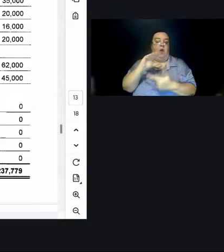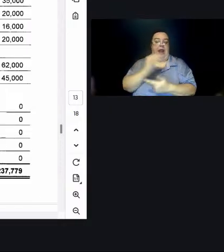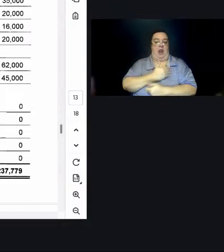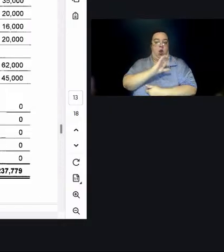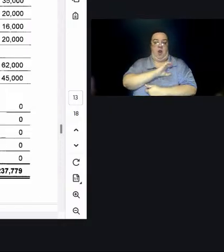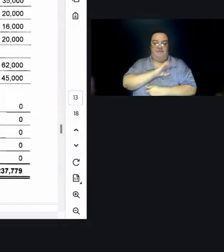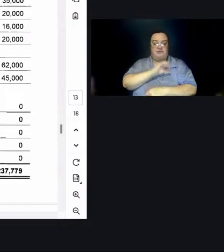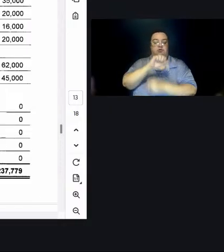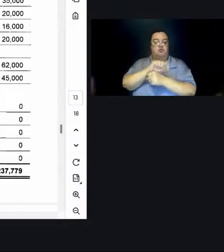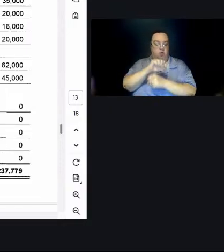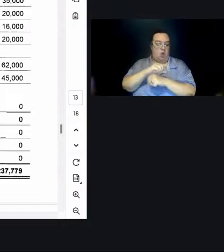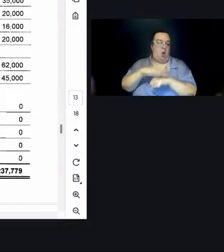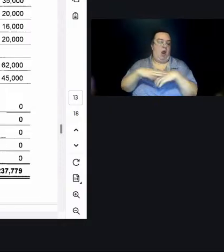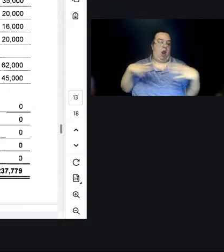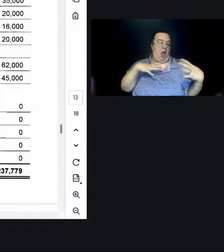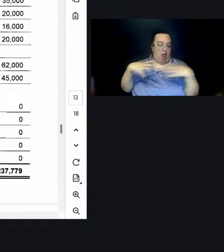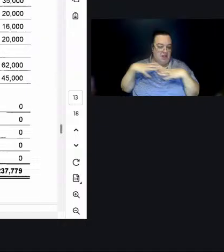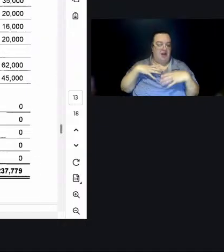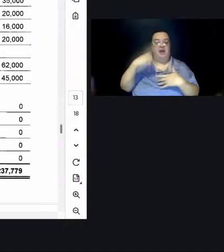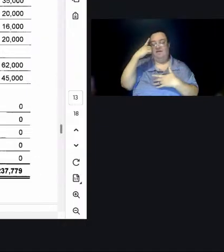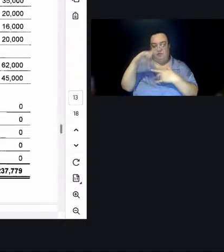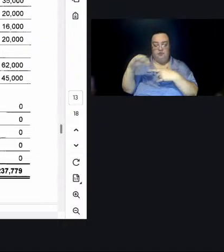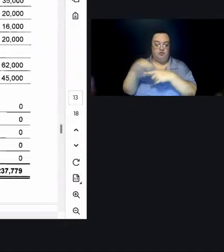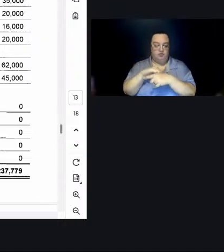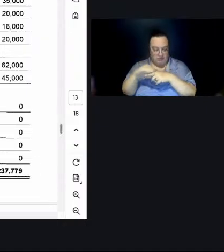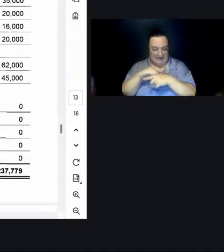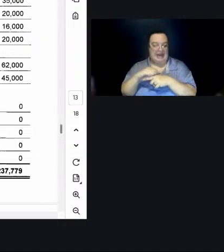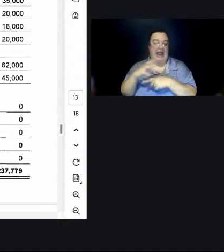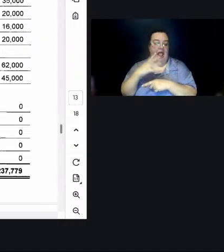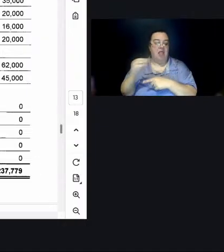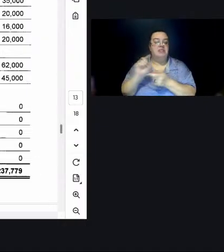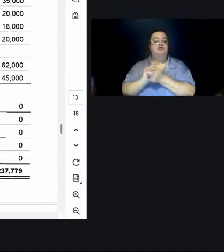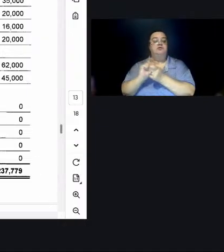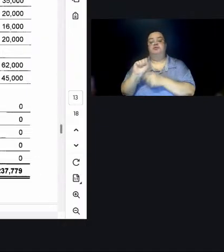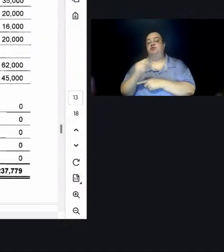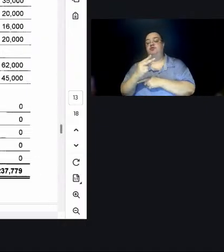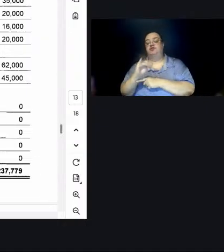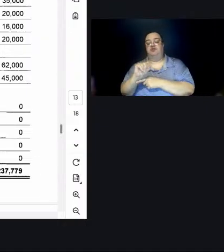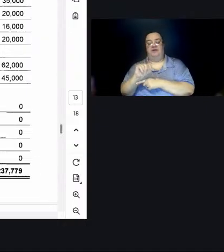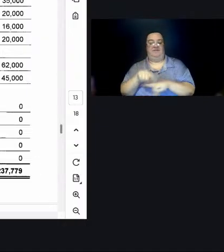holiday field training and the shift differential.